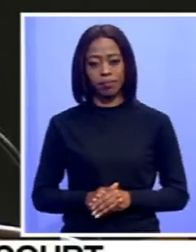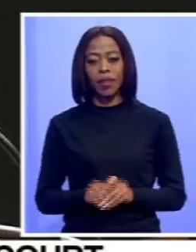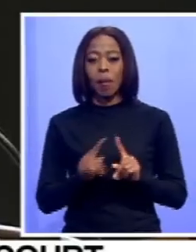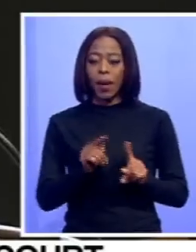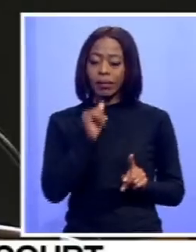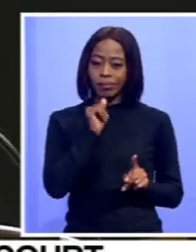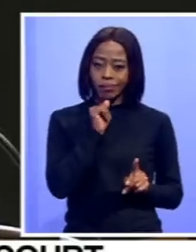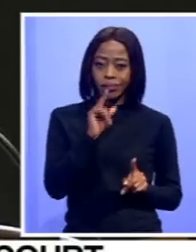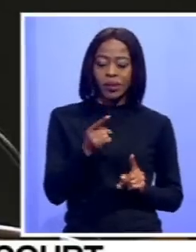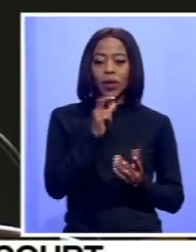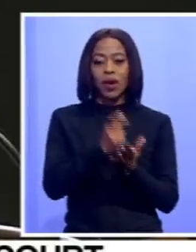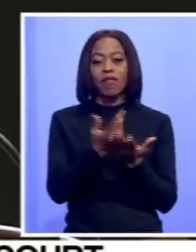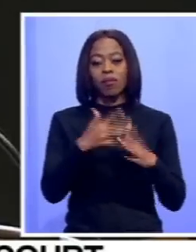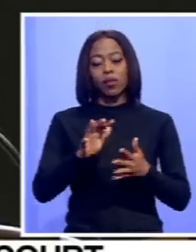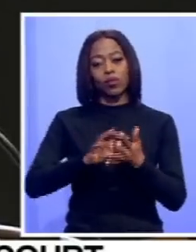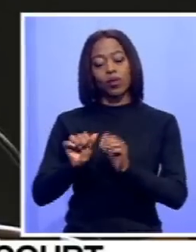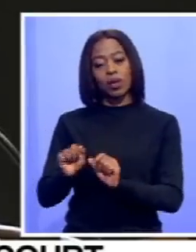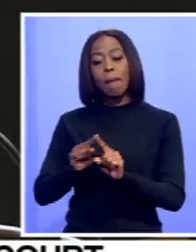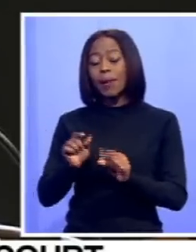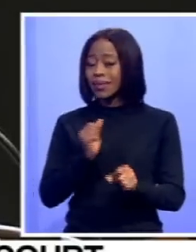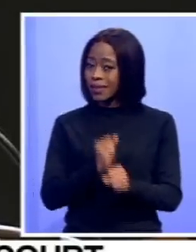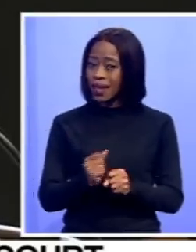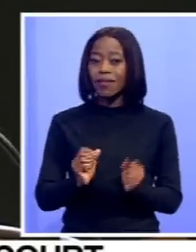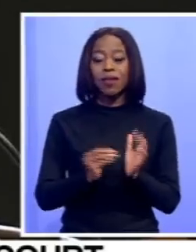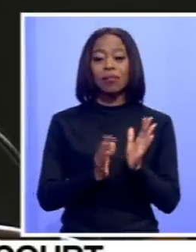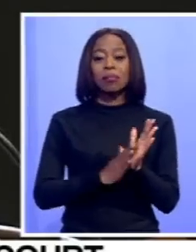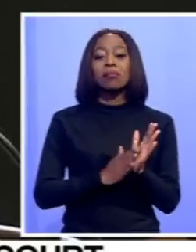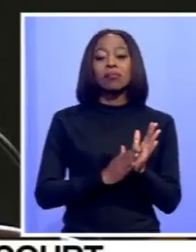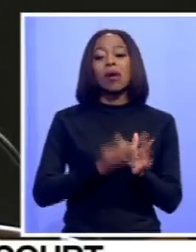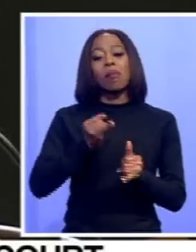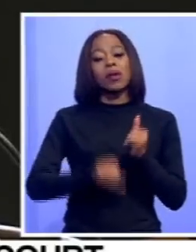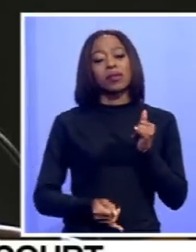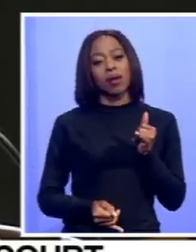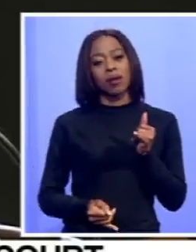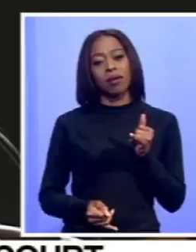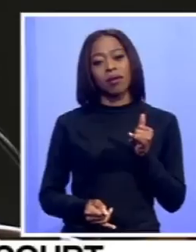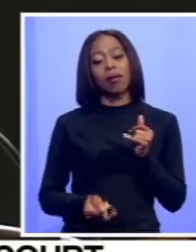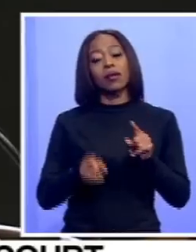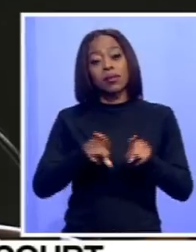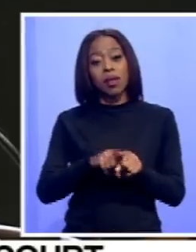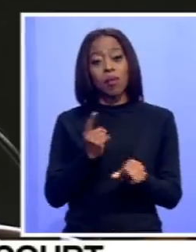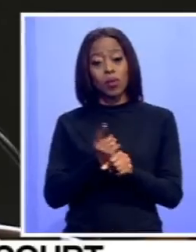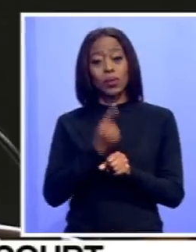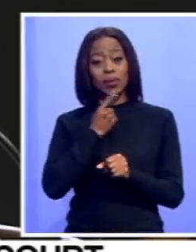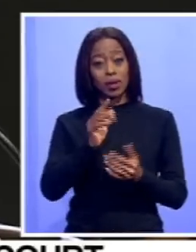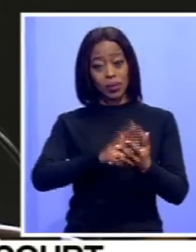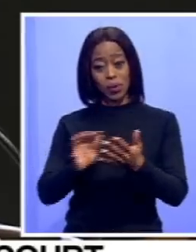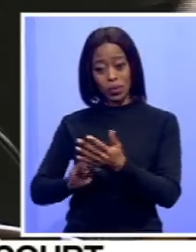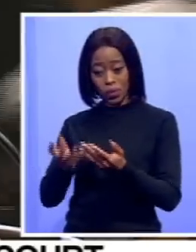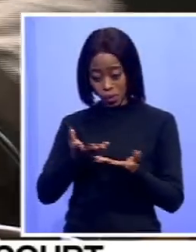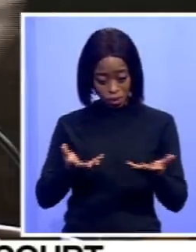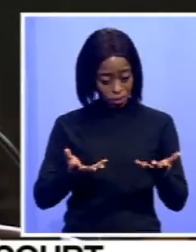he had confirmed his statement and never indicated that it contained a mistake. It was further put to him that these two versions are